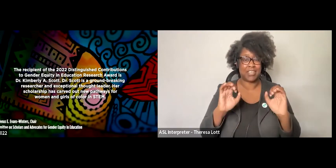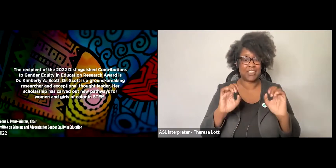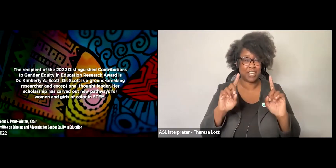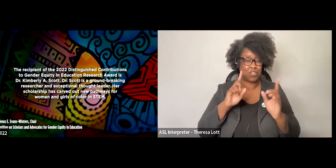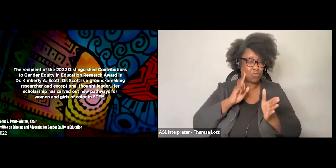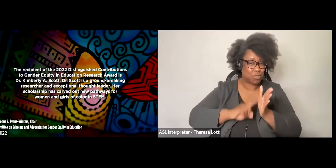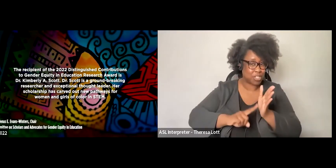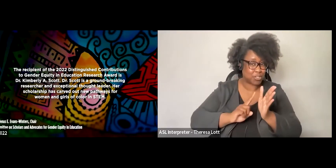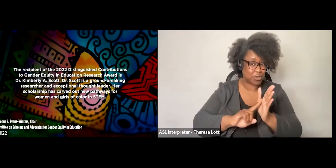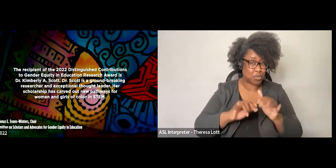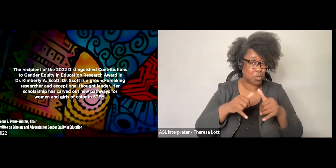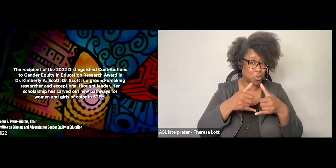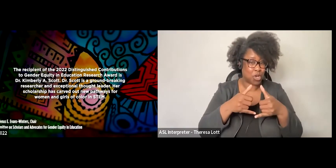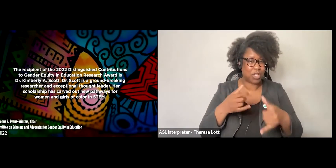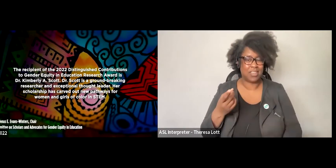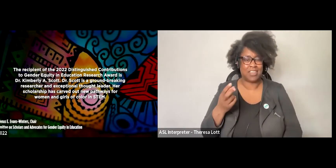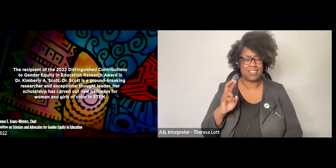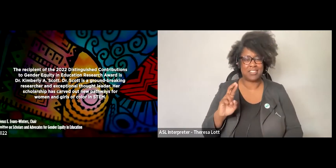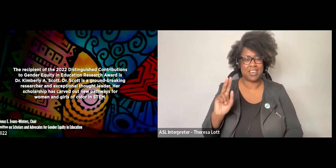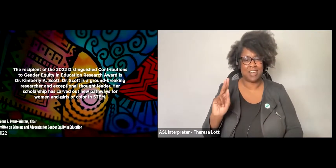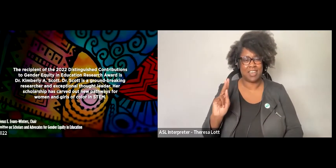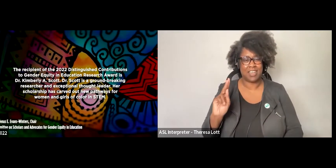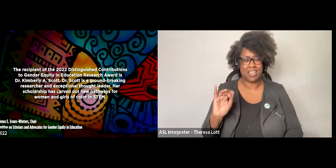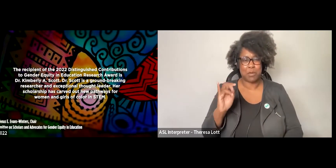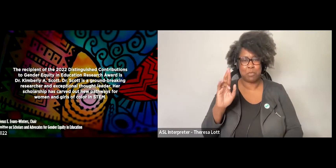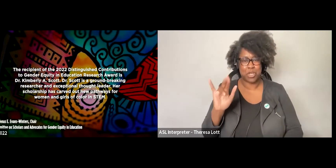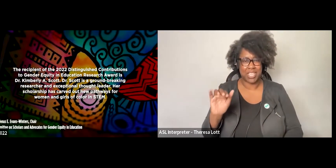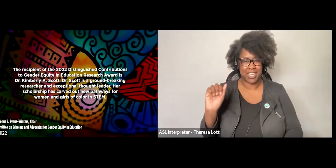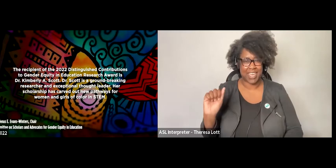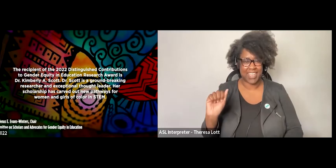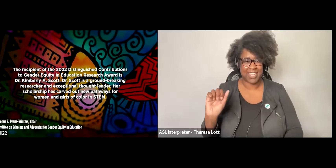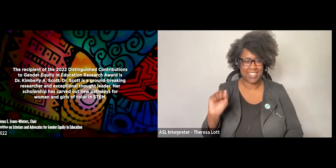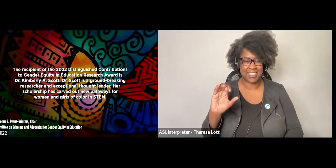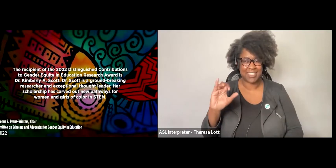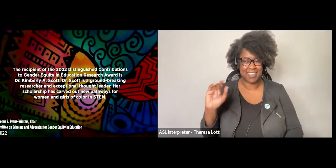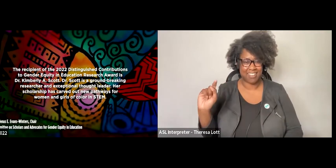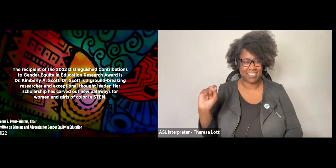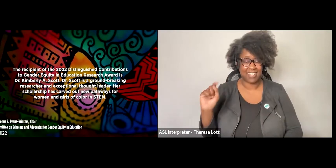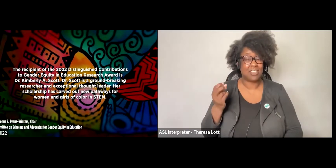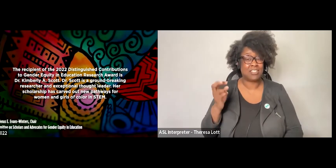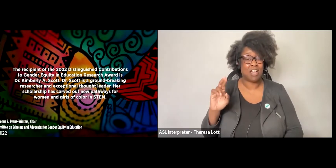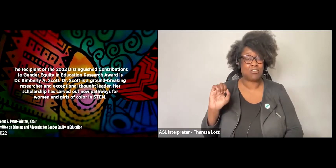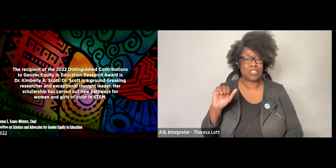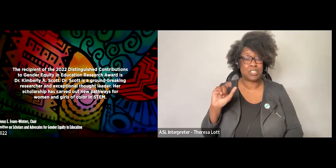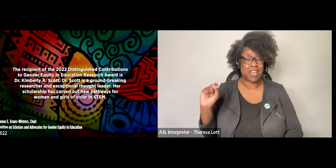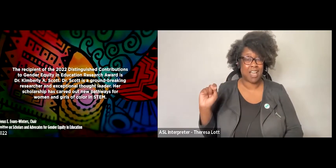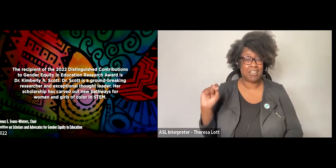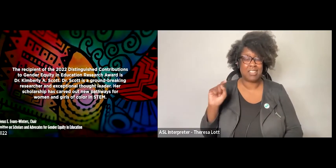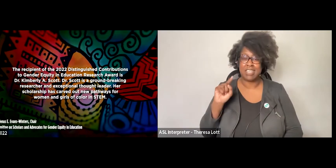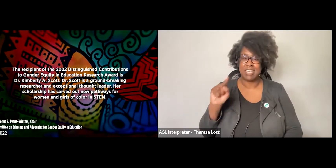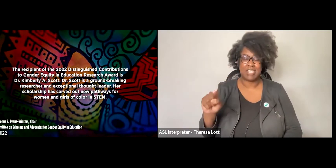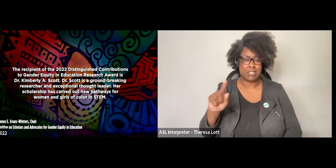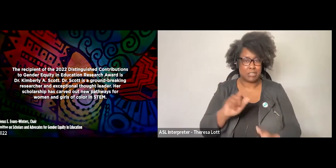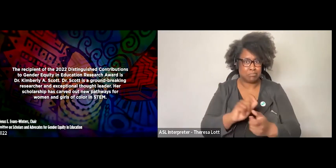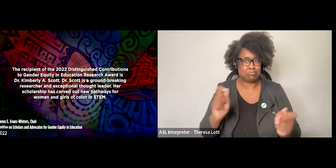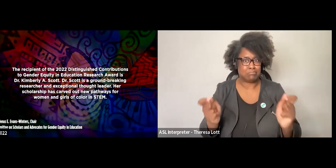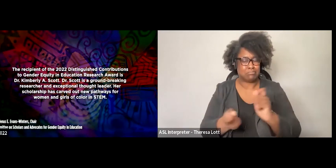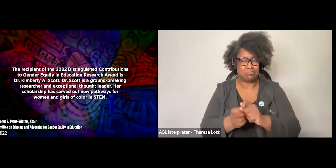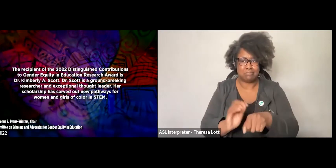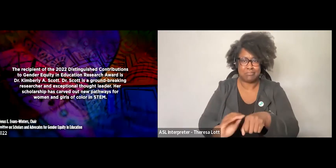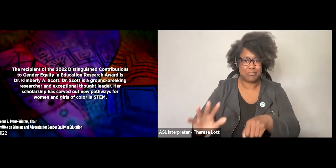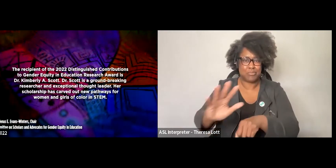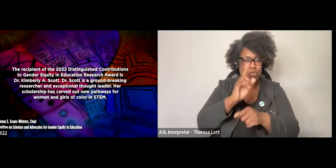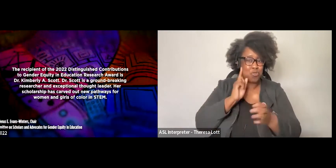Award is Dr. Kimberly A. Scott. Dr. Scott is a groundbreaking researcher and exceptional